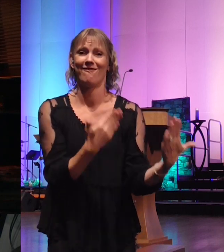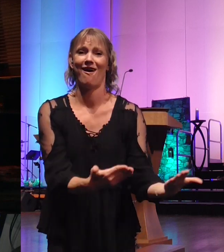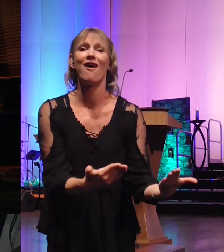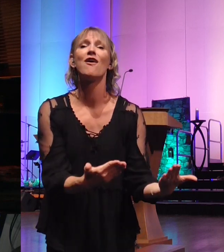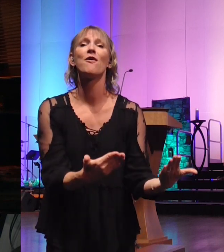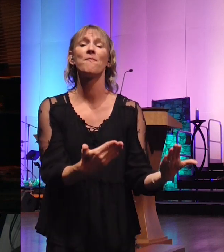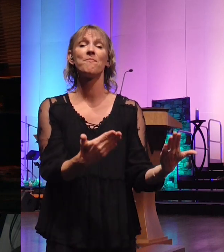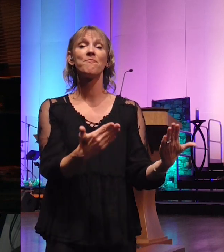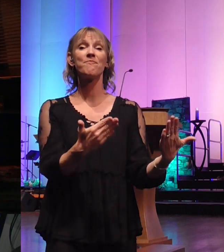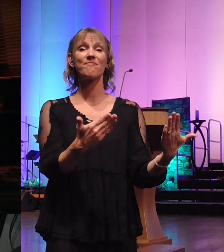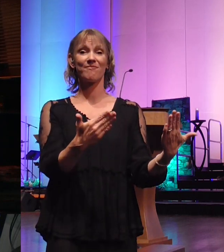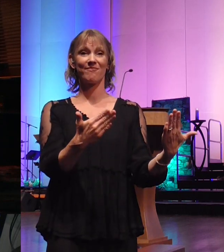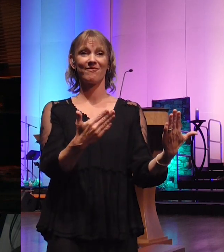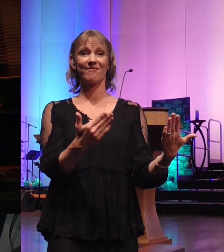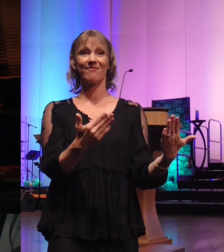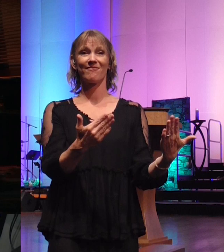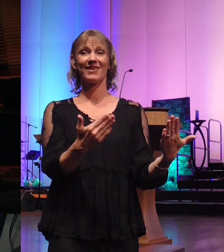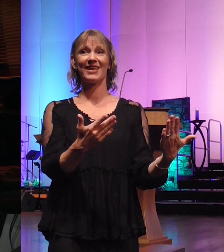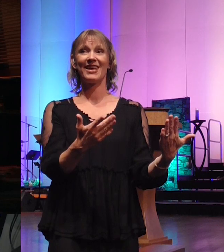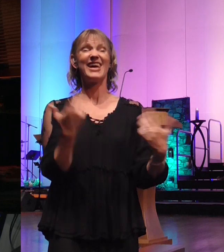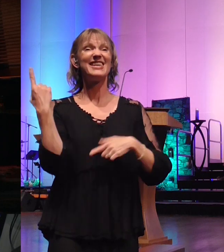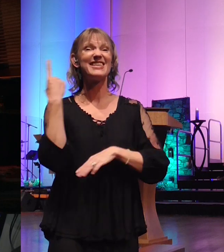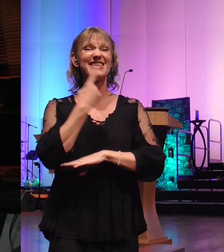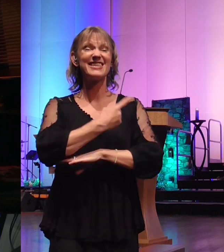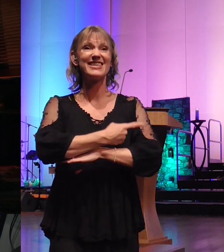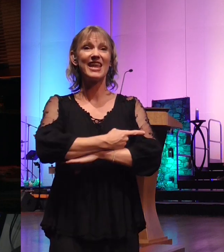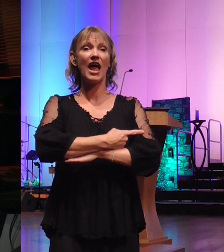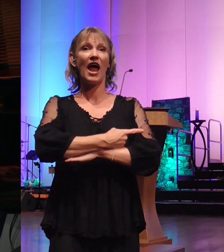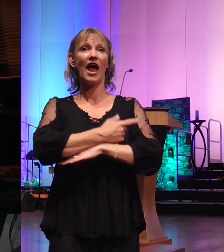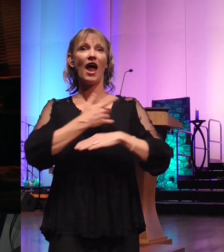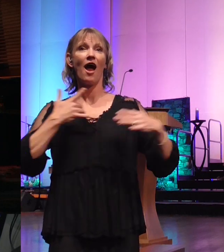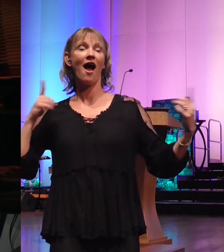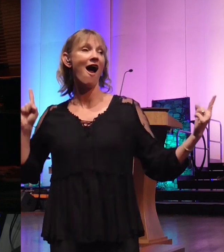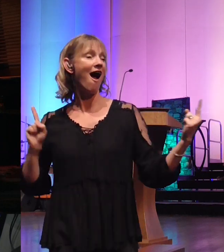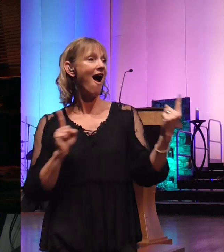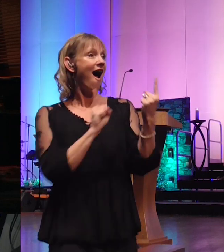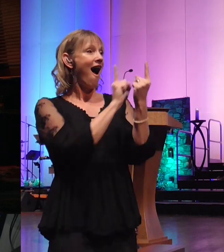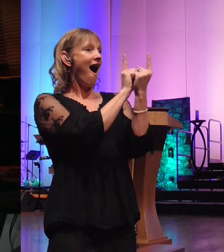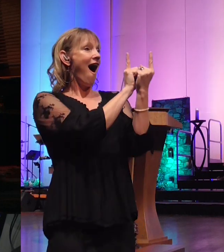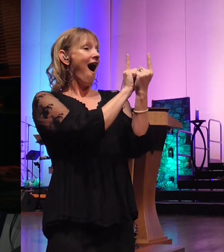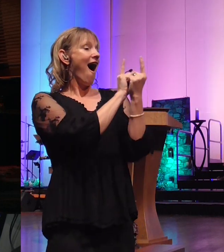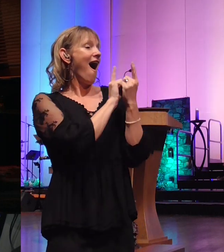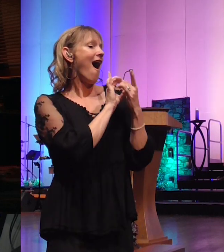as the day I found my way home